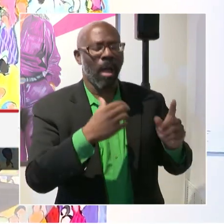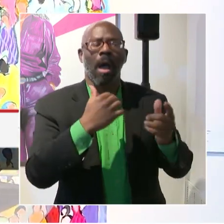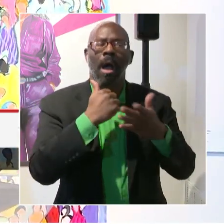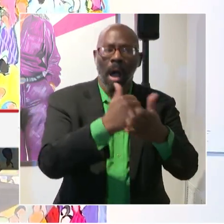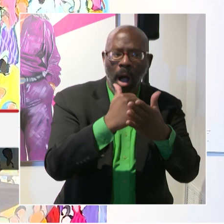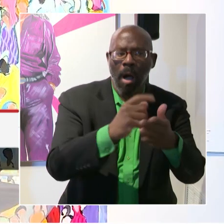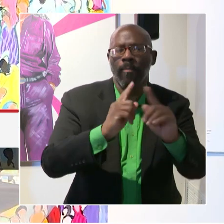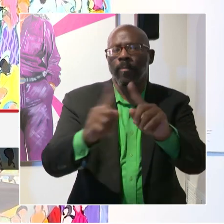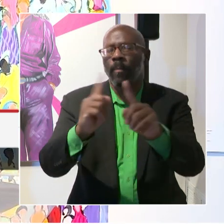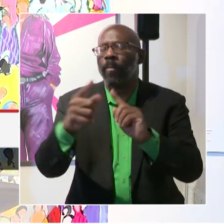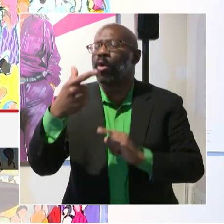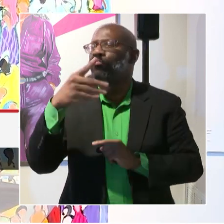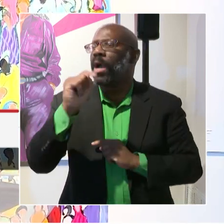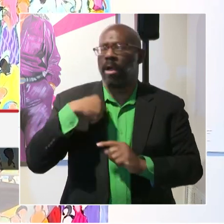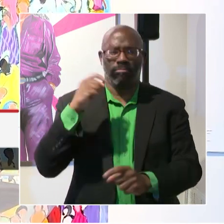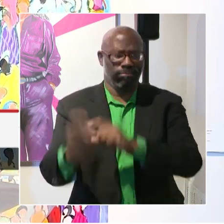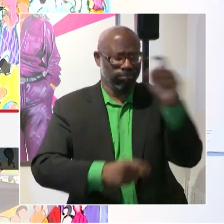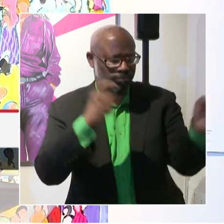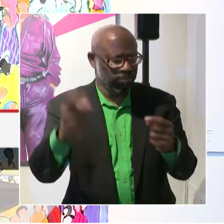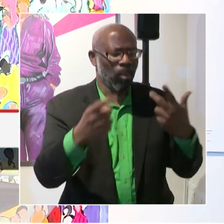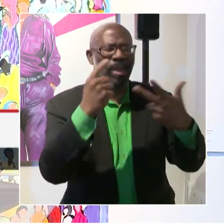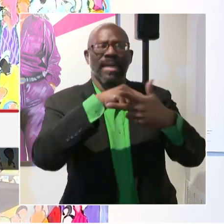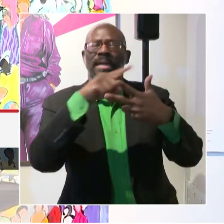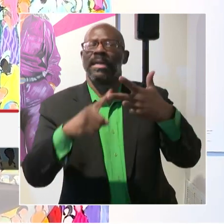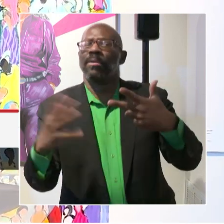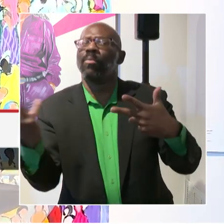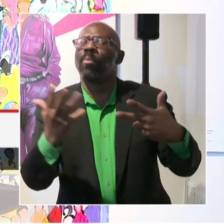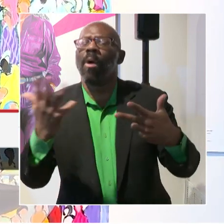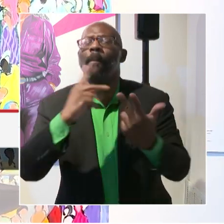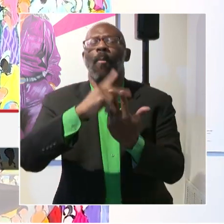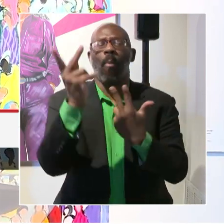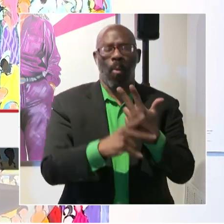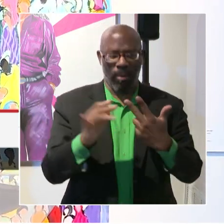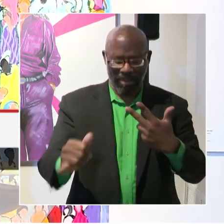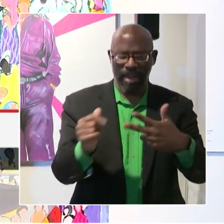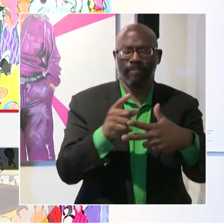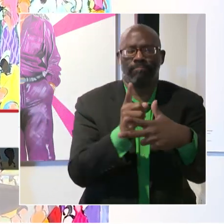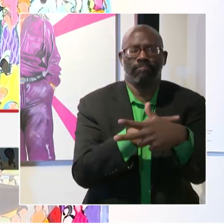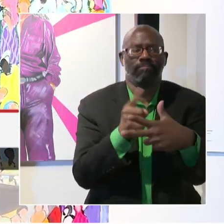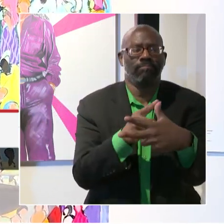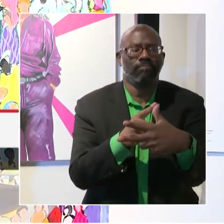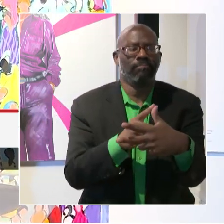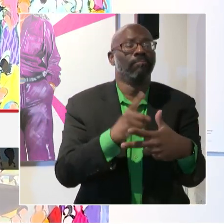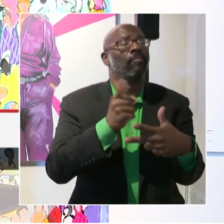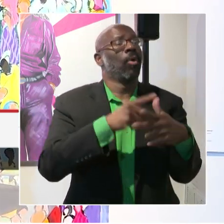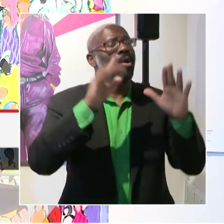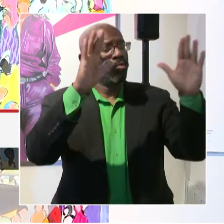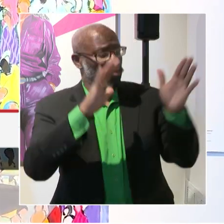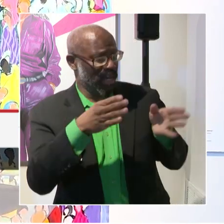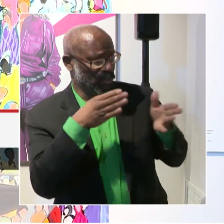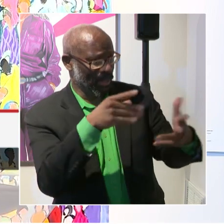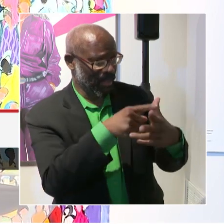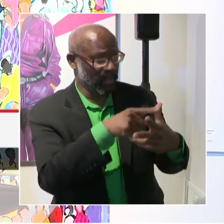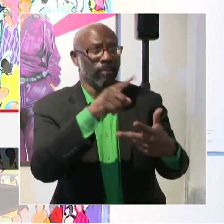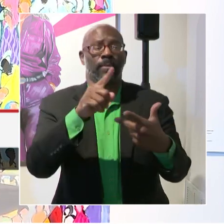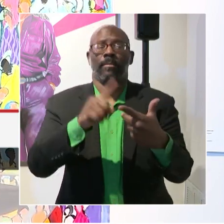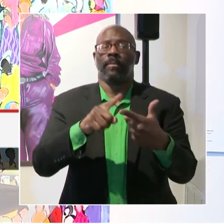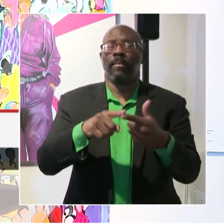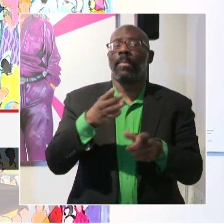the Neighborhood Prosperity Fund grant programs, hear this, we have awarded